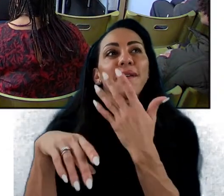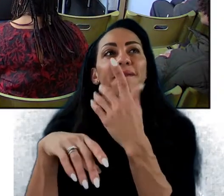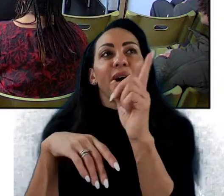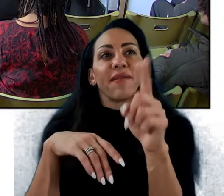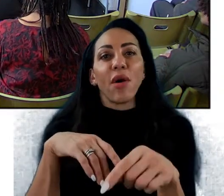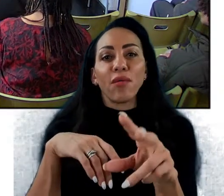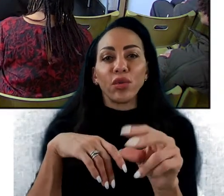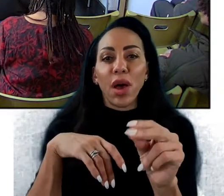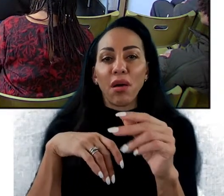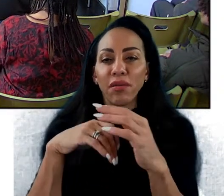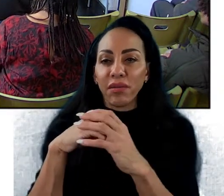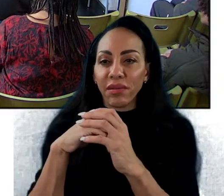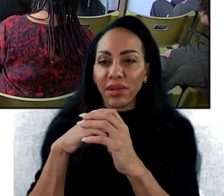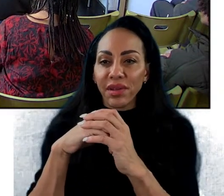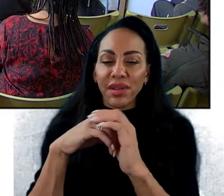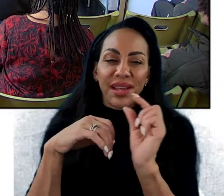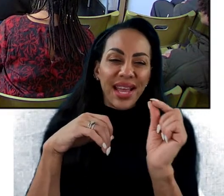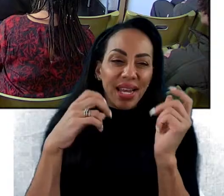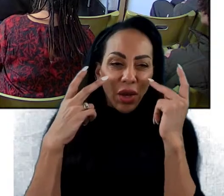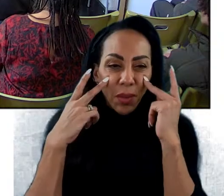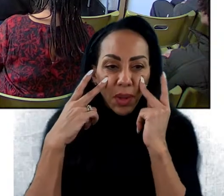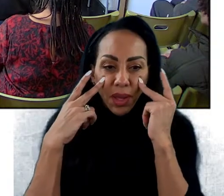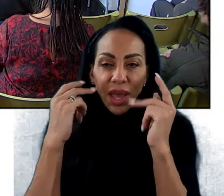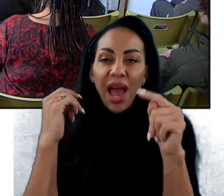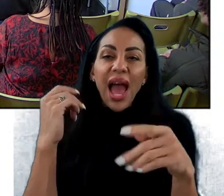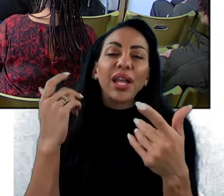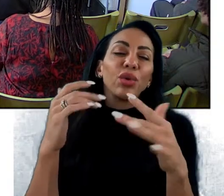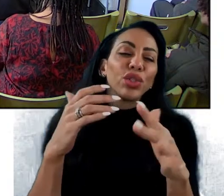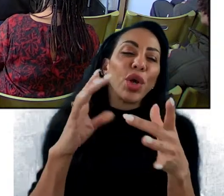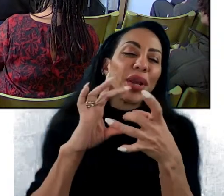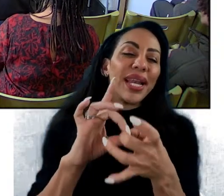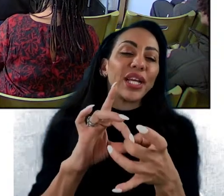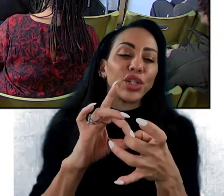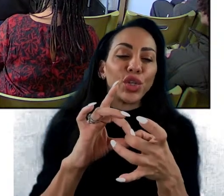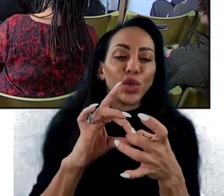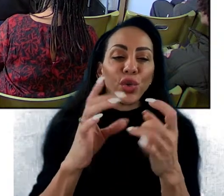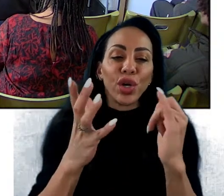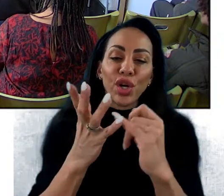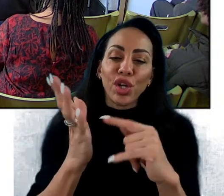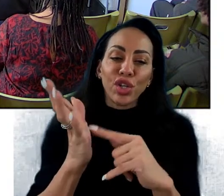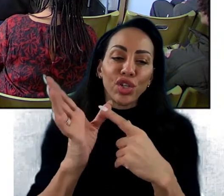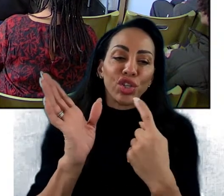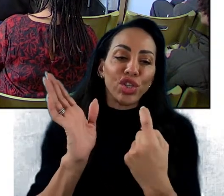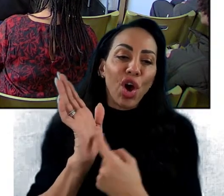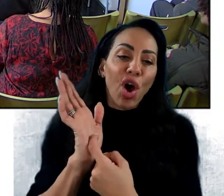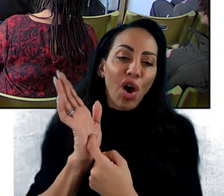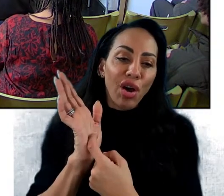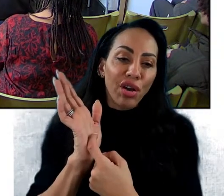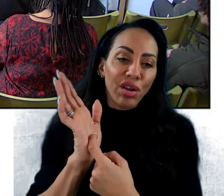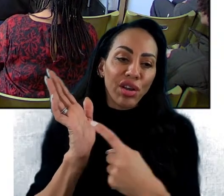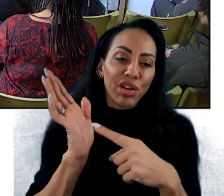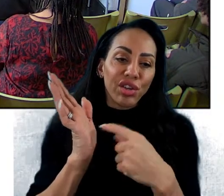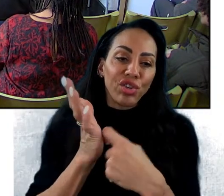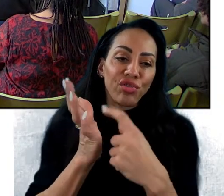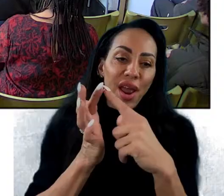Only the slightly nerdy Star Trek reference to it being a Borg designation.